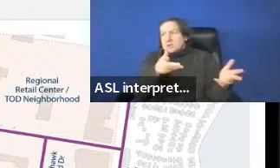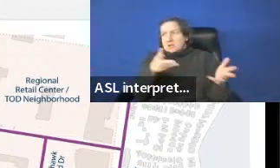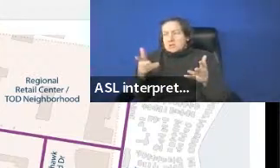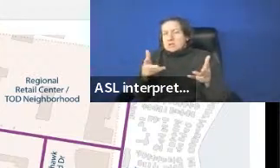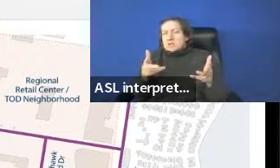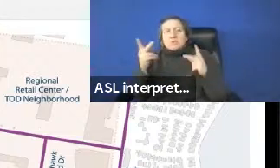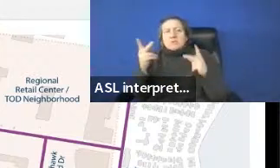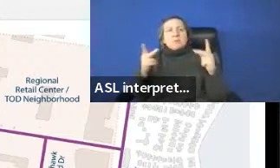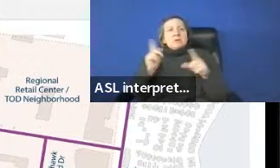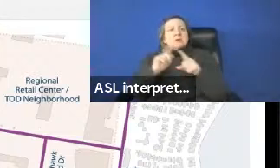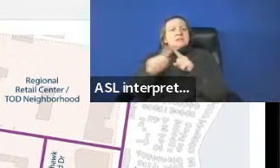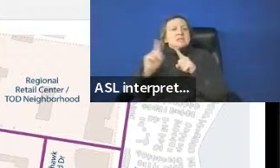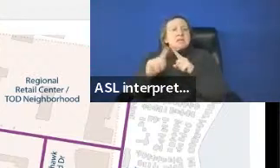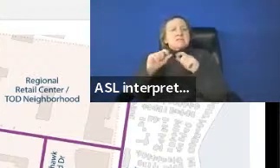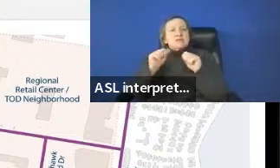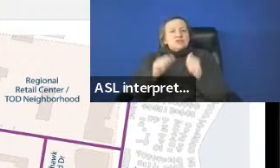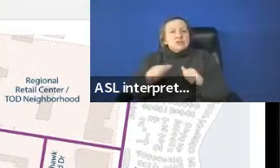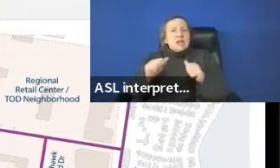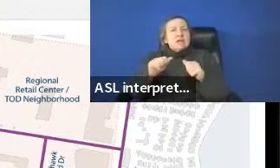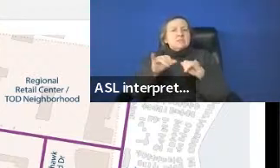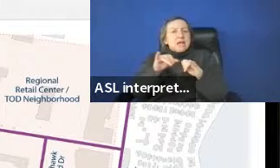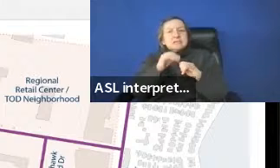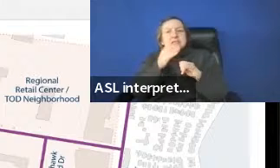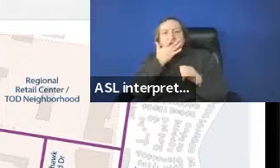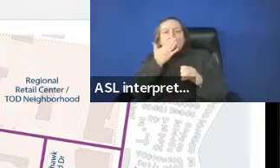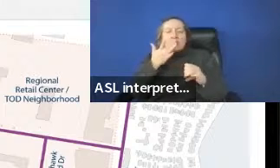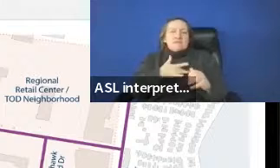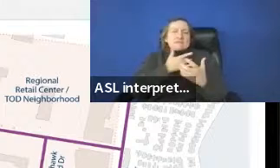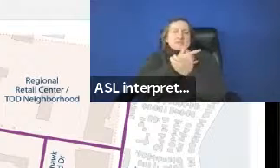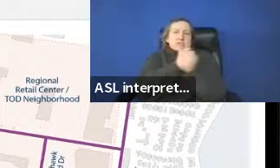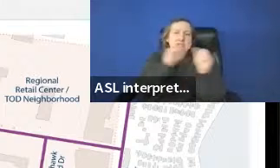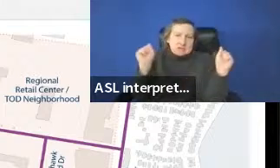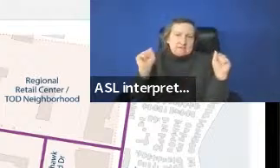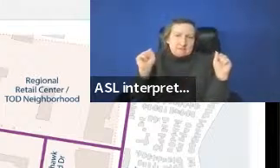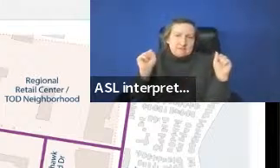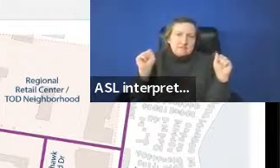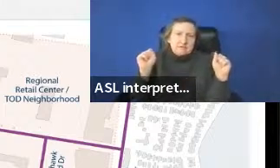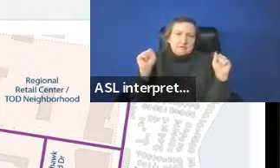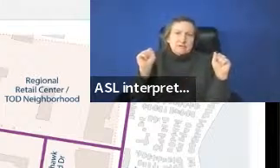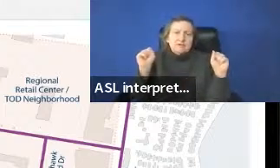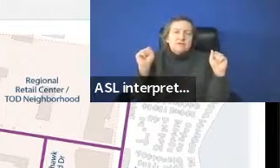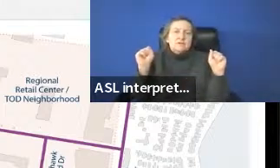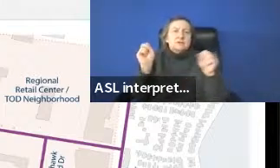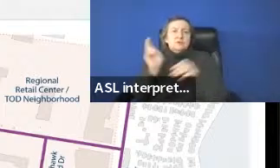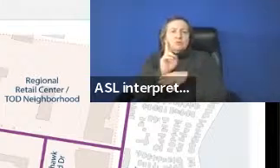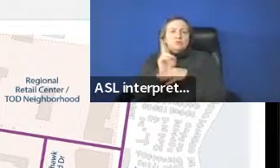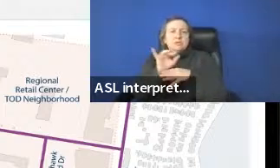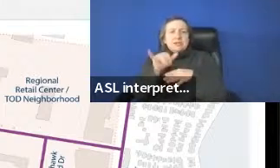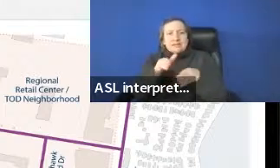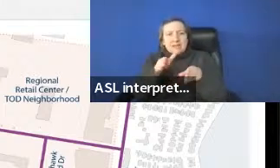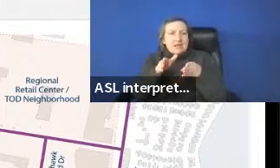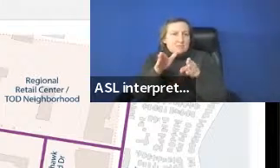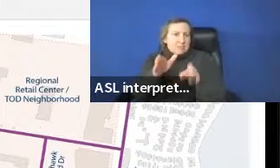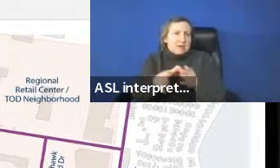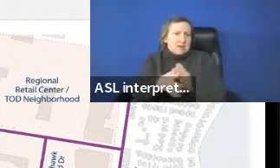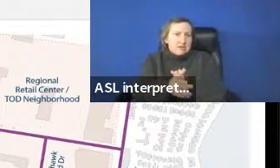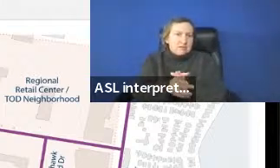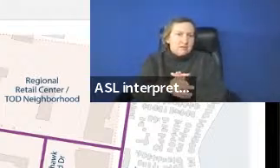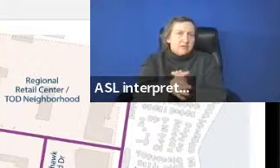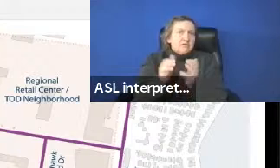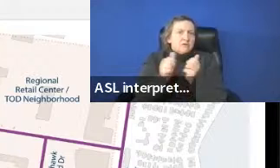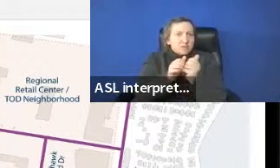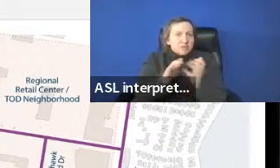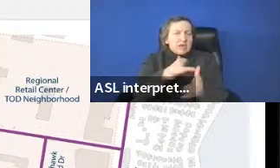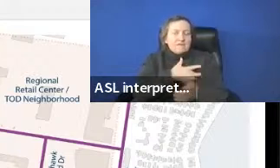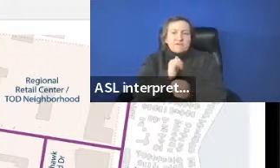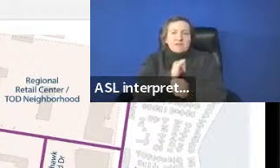all different shapes, sizes, and colors can feel safe using the path without feeling like